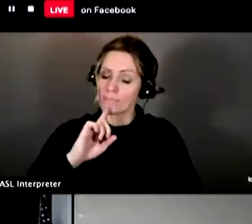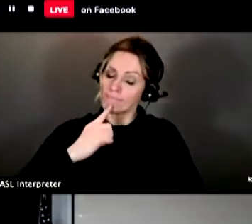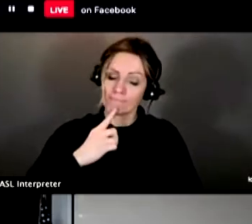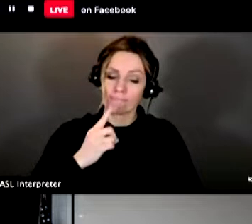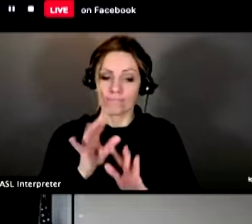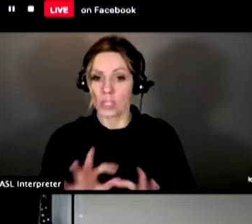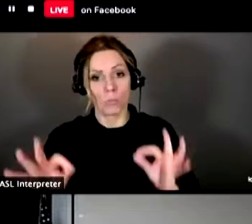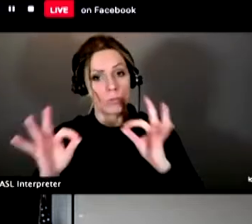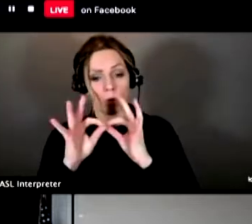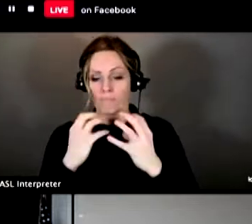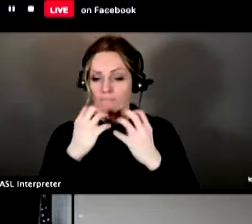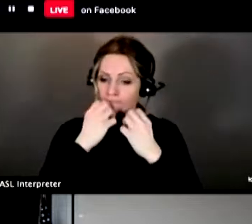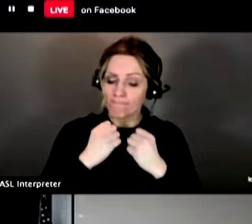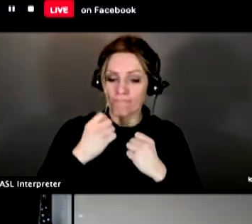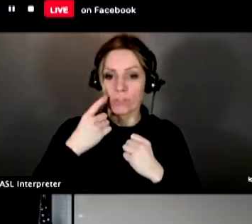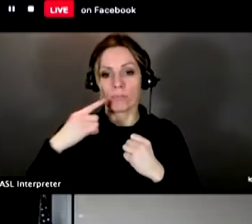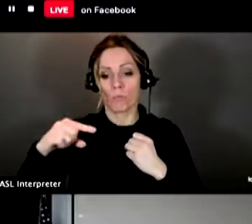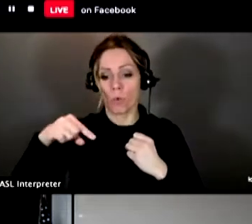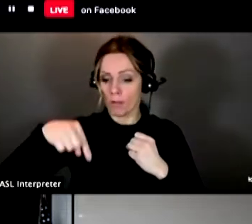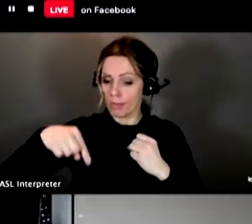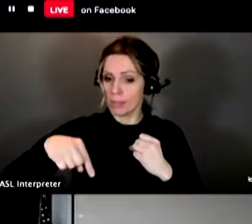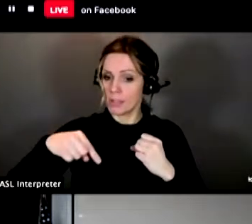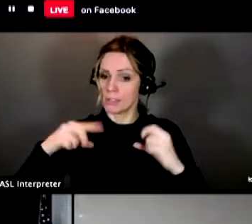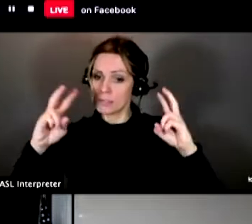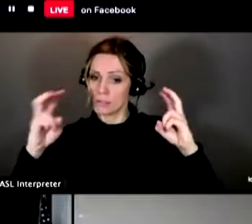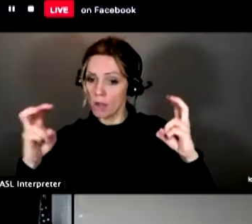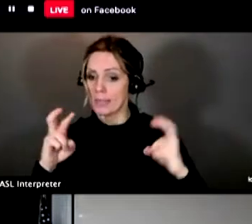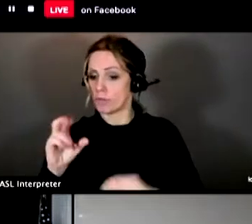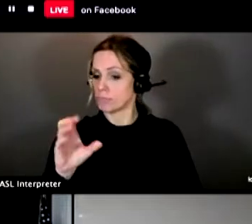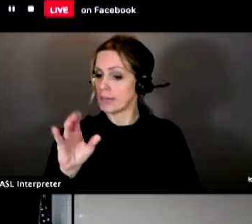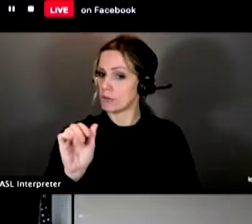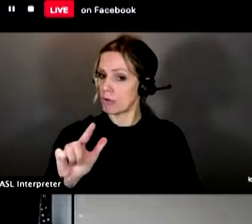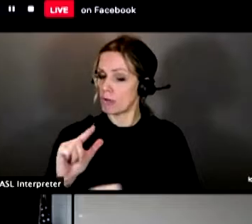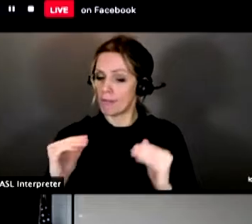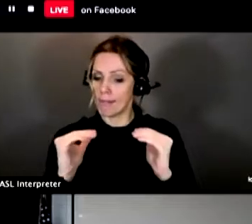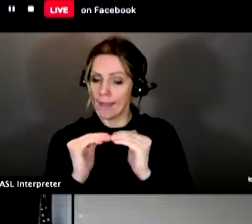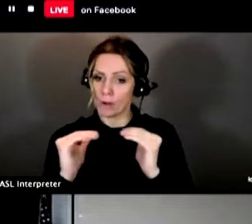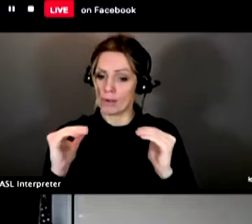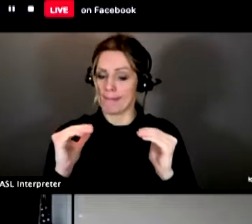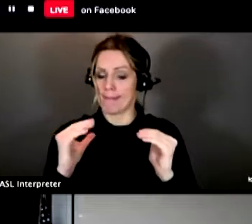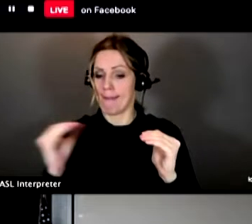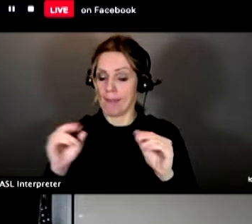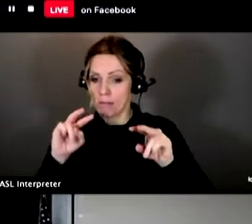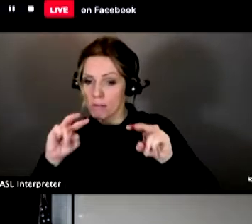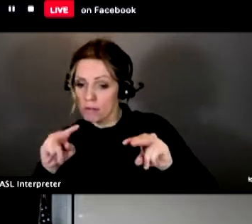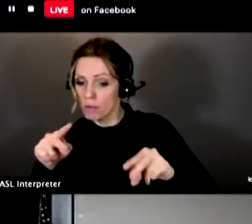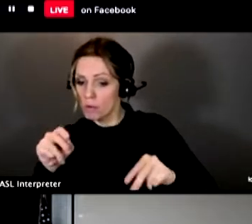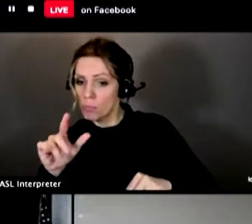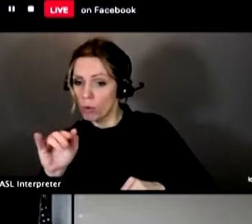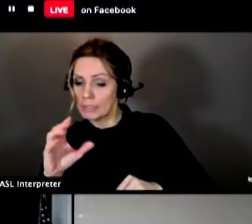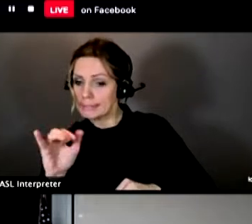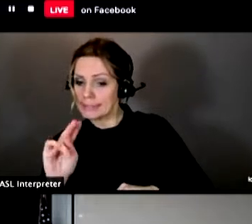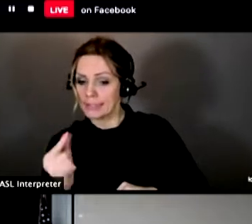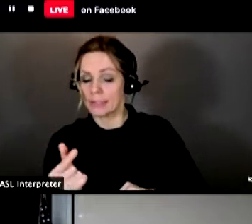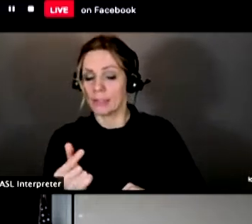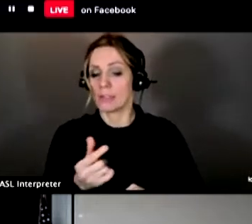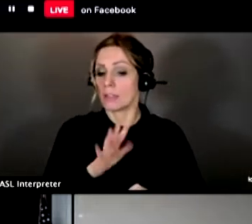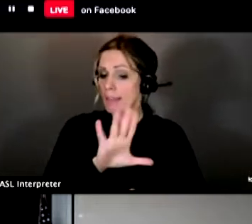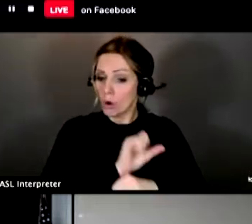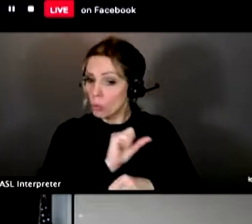Racial Equity and Policing, I know, believes so as well. And the work that they're doing is not work that's going to go in a